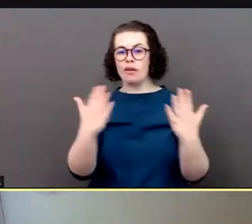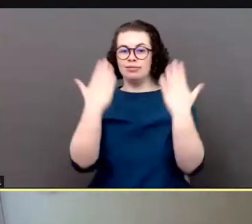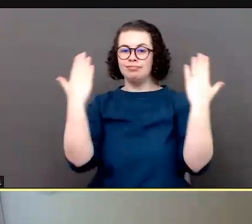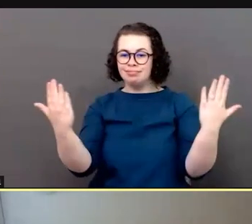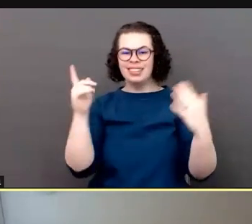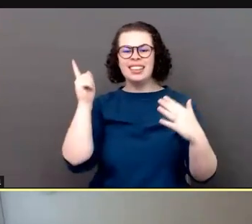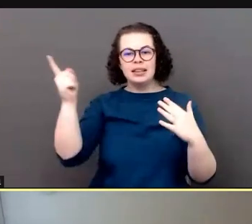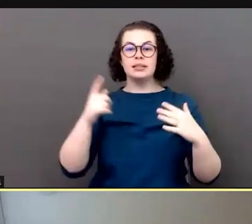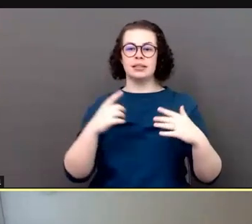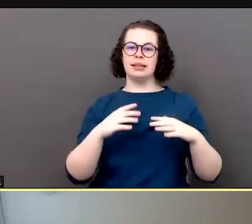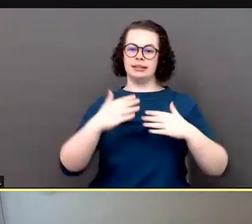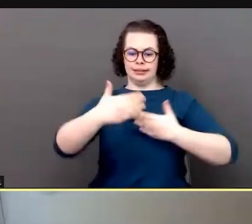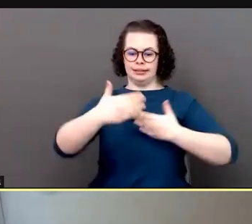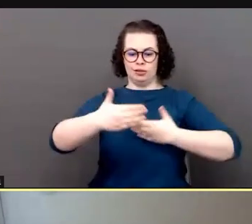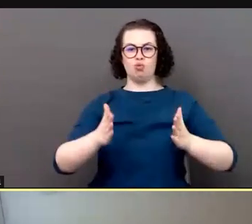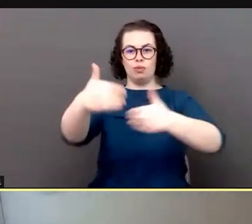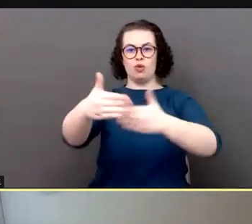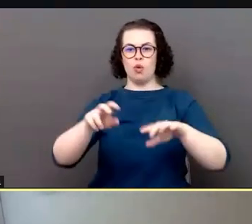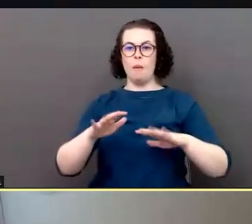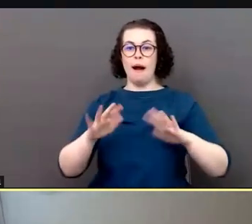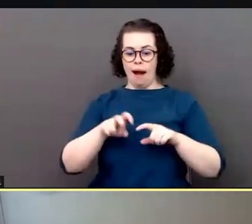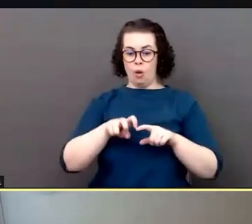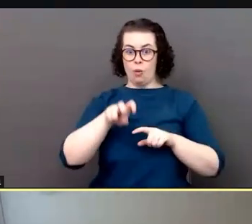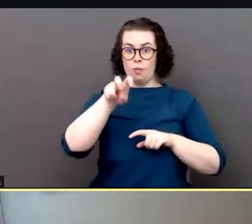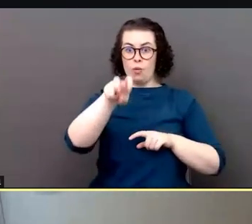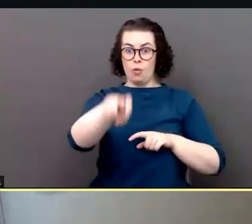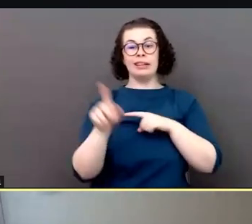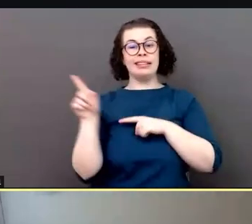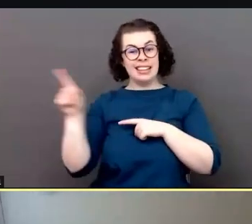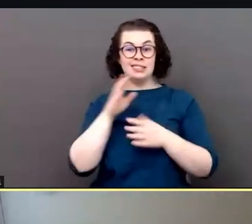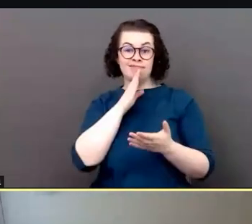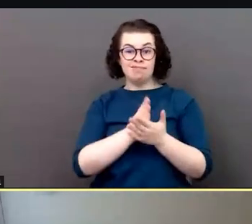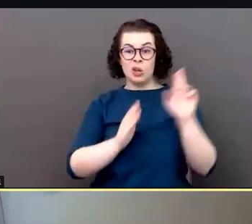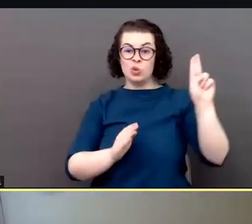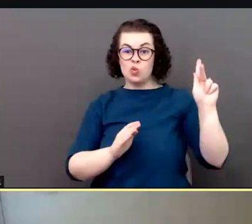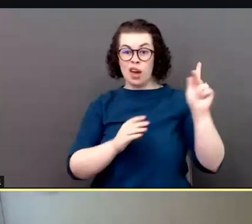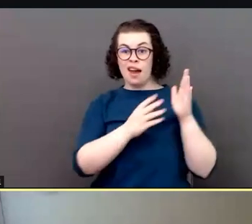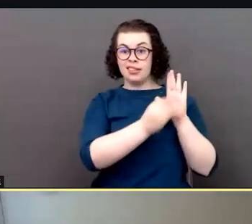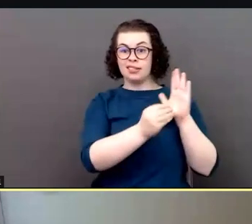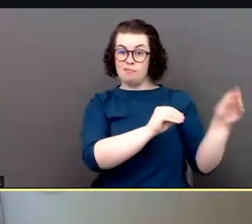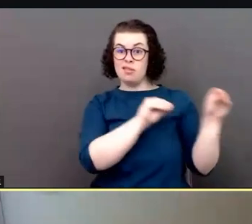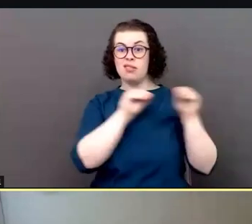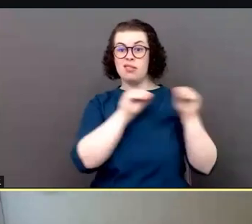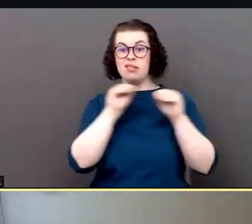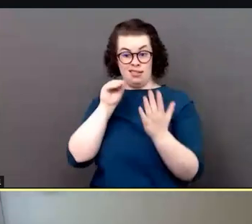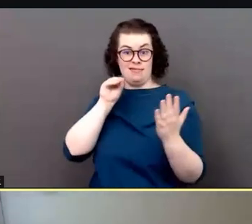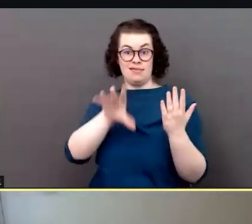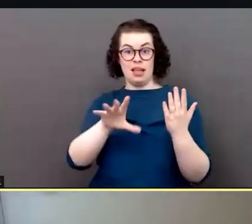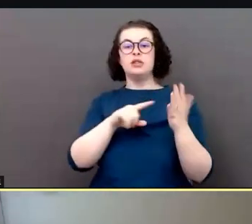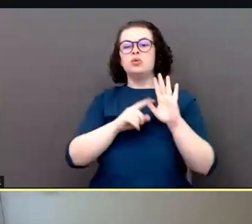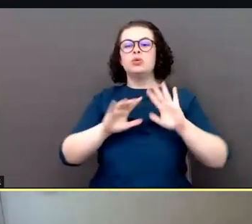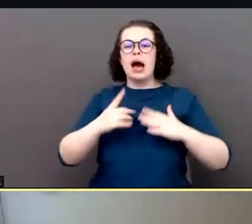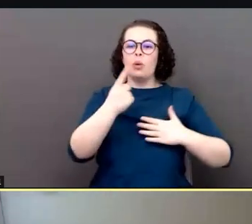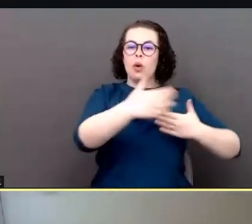many countries. It's taken very much from the UK, and it just shows what's in the functional part, which